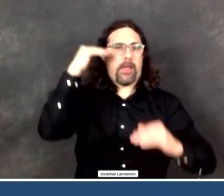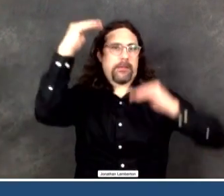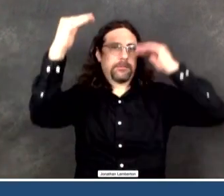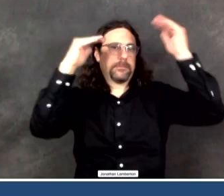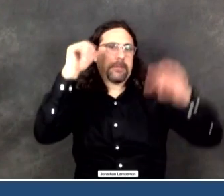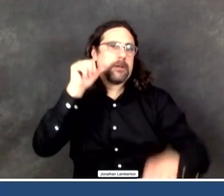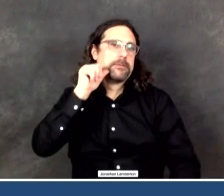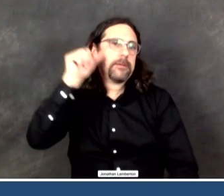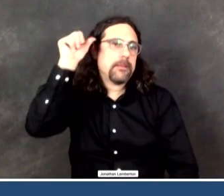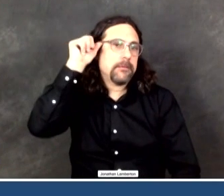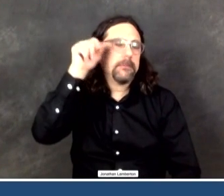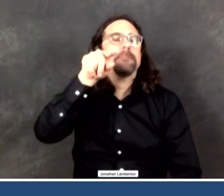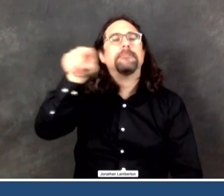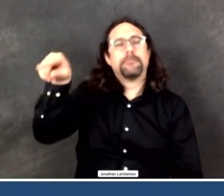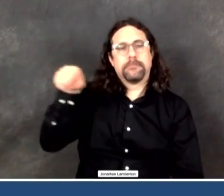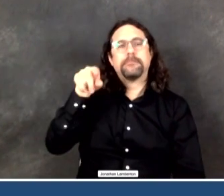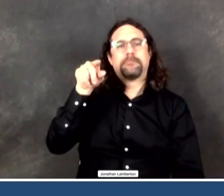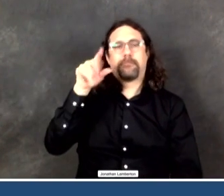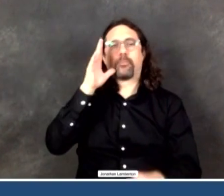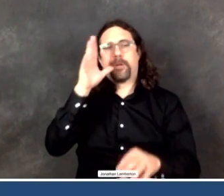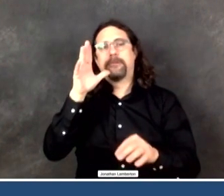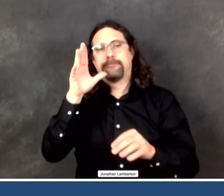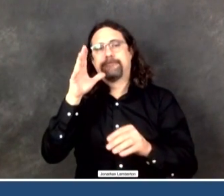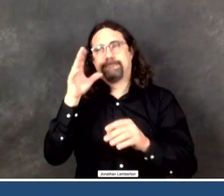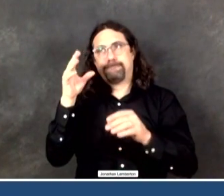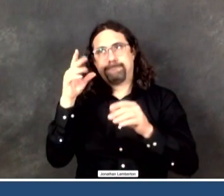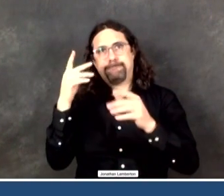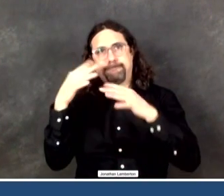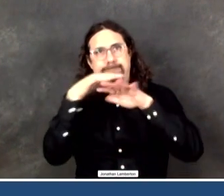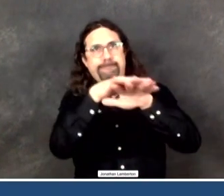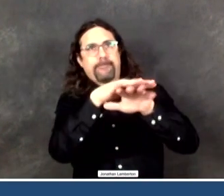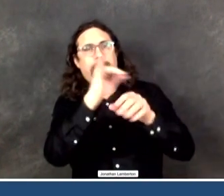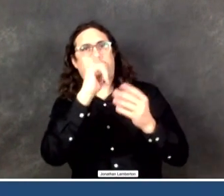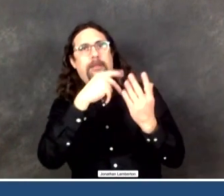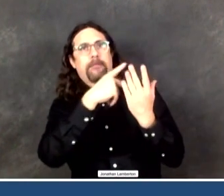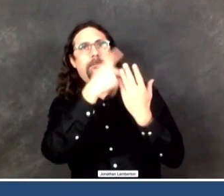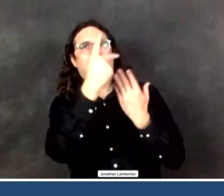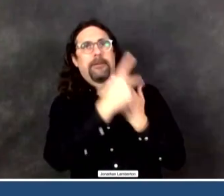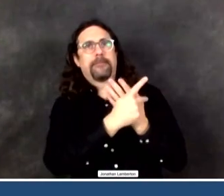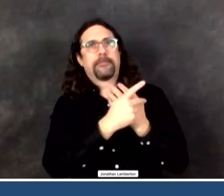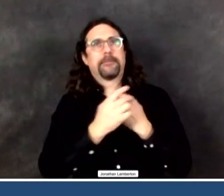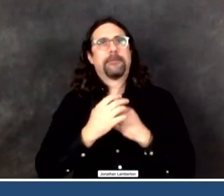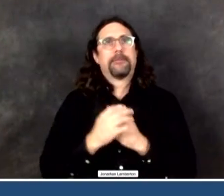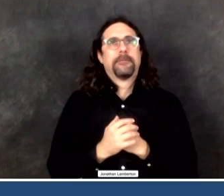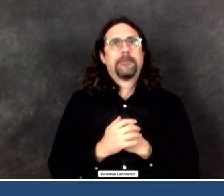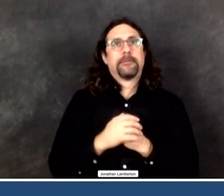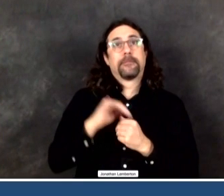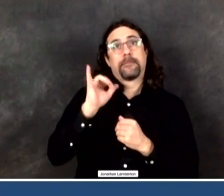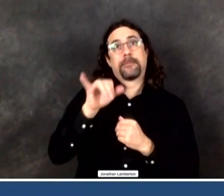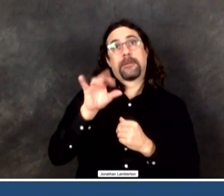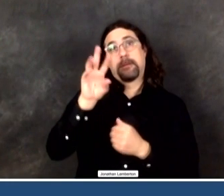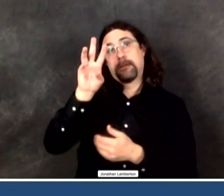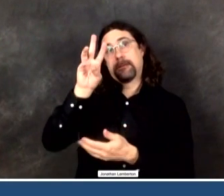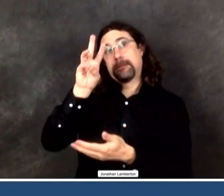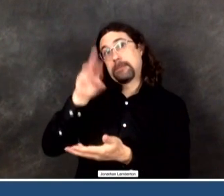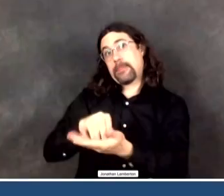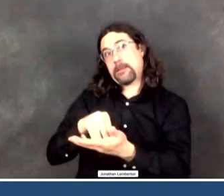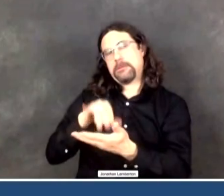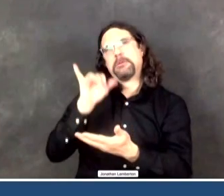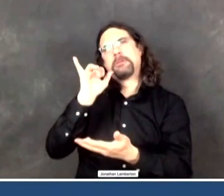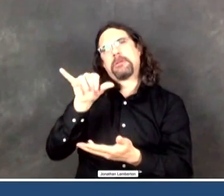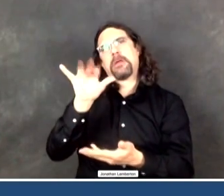of our overall shelter system moved into hotel settings. We are doing that because we